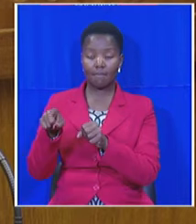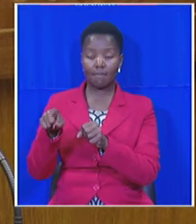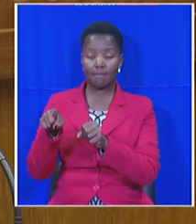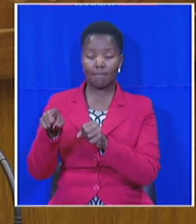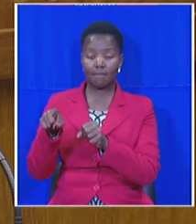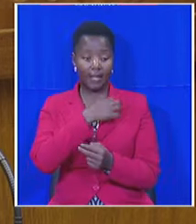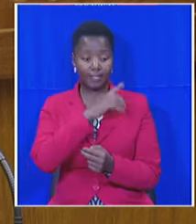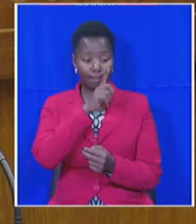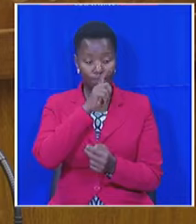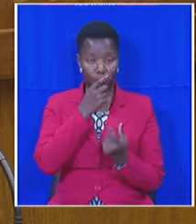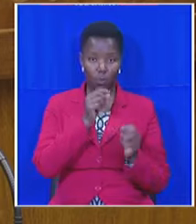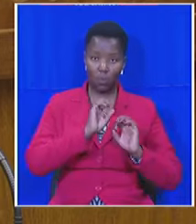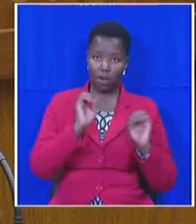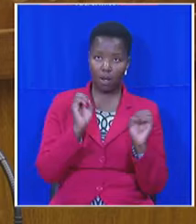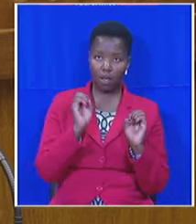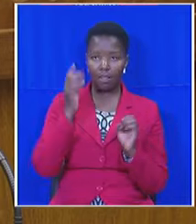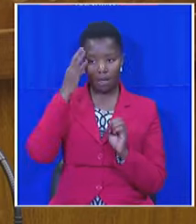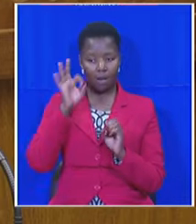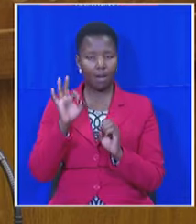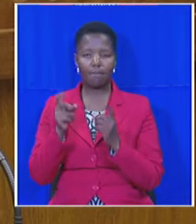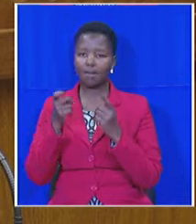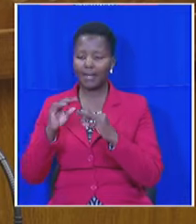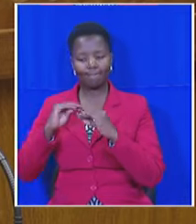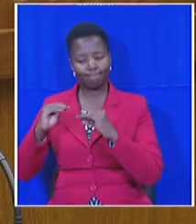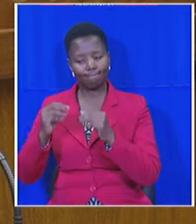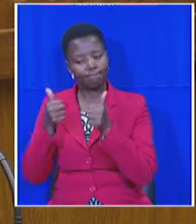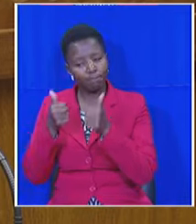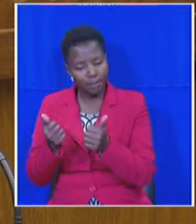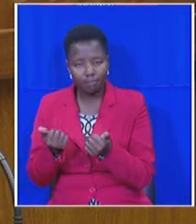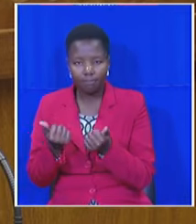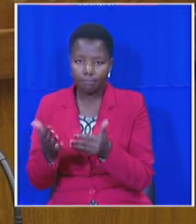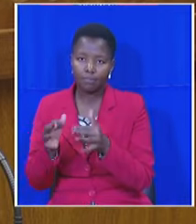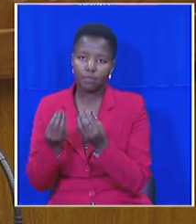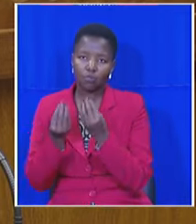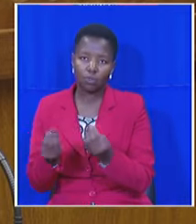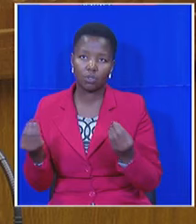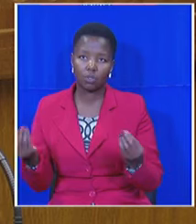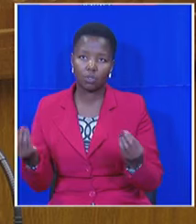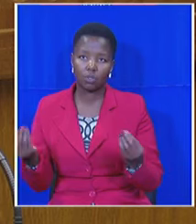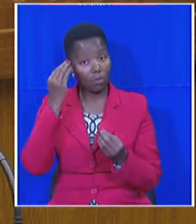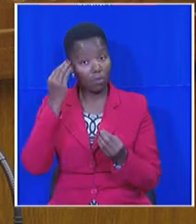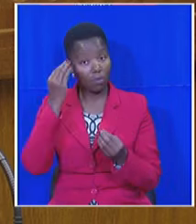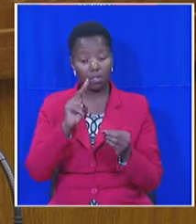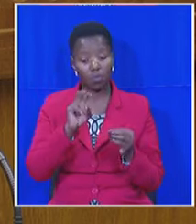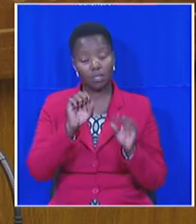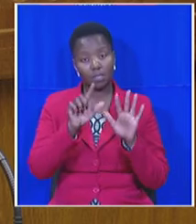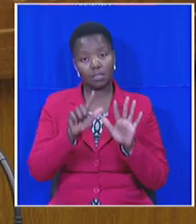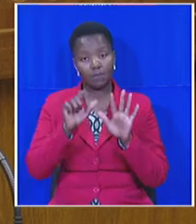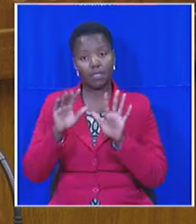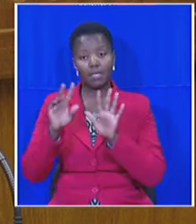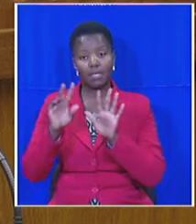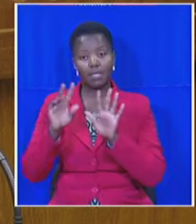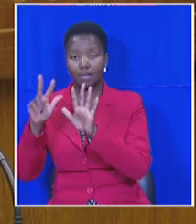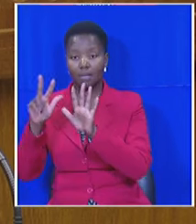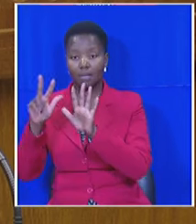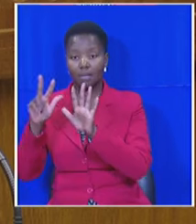will continue failing to deliver on education. We note that in 2017-18, the school infrastructure grant will